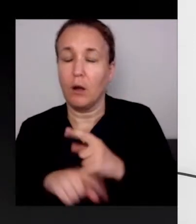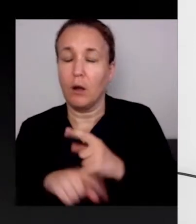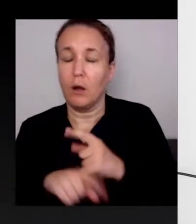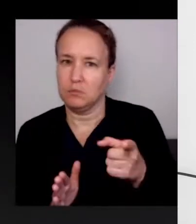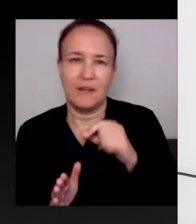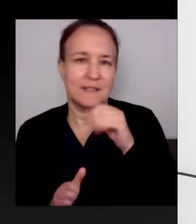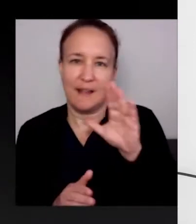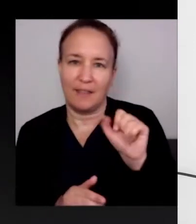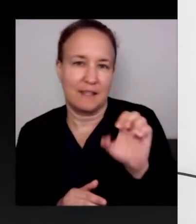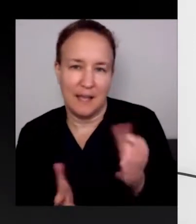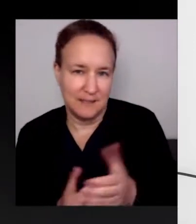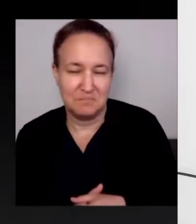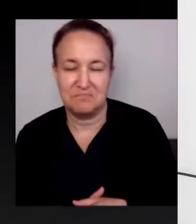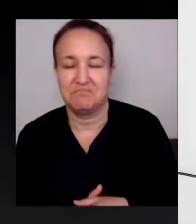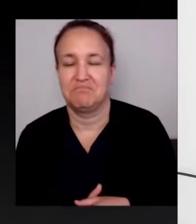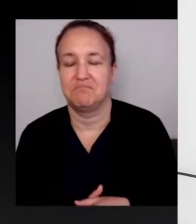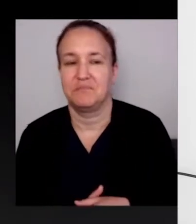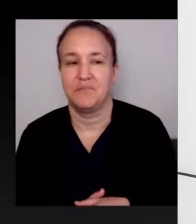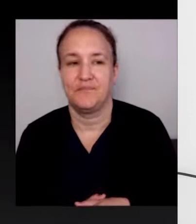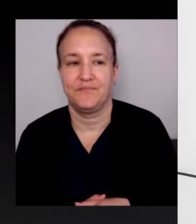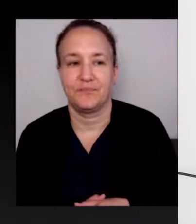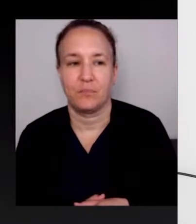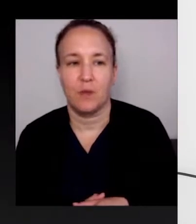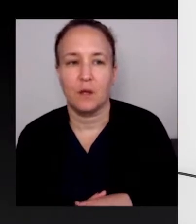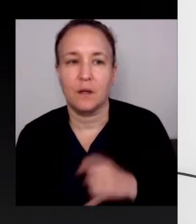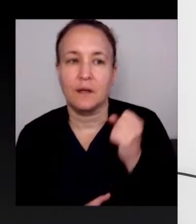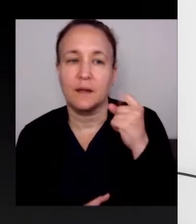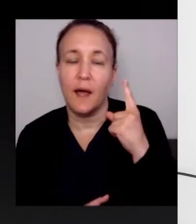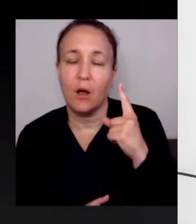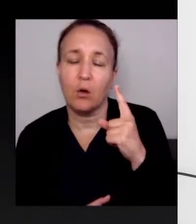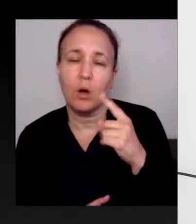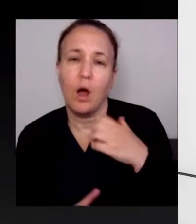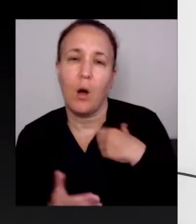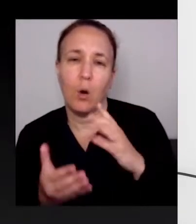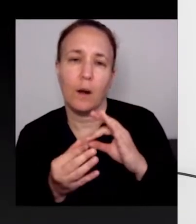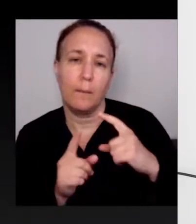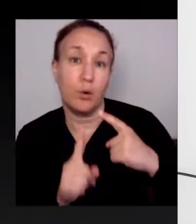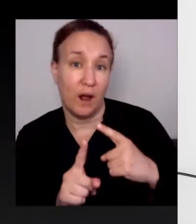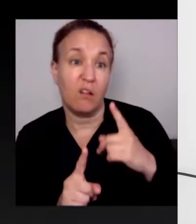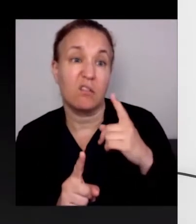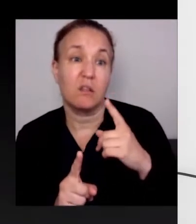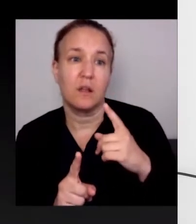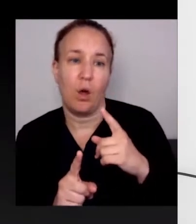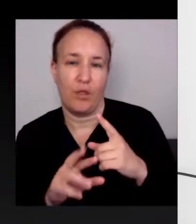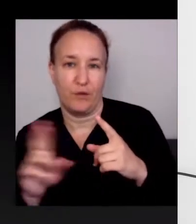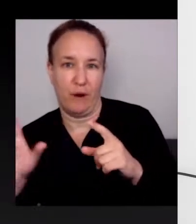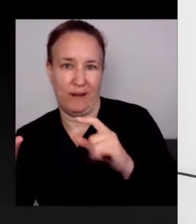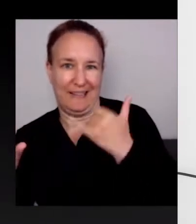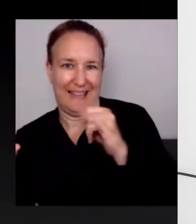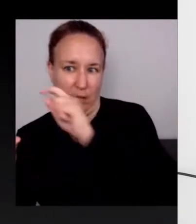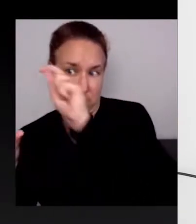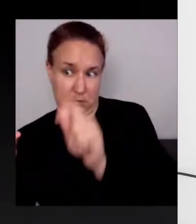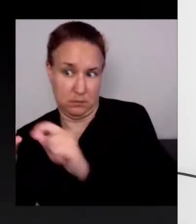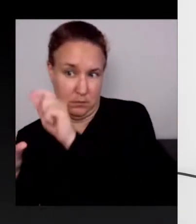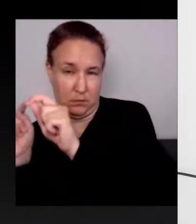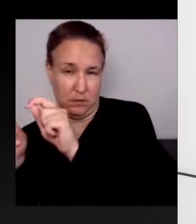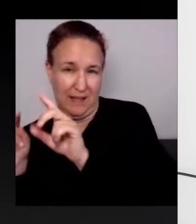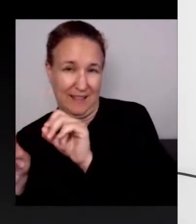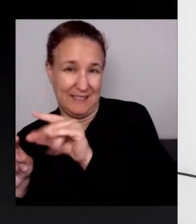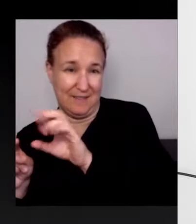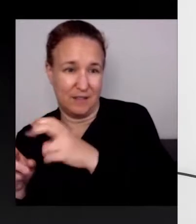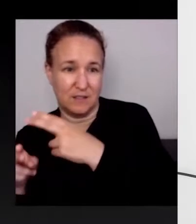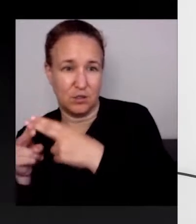case. Now, I want to point out this device on the right here. It's called a sip and